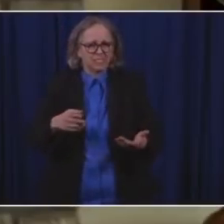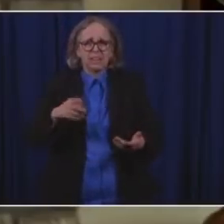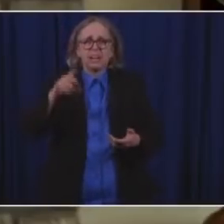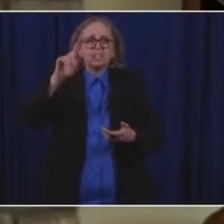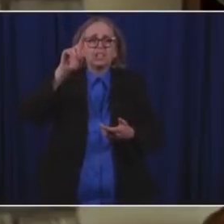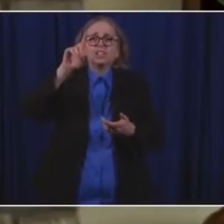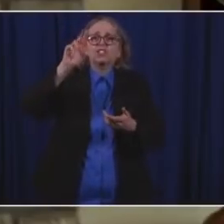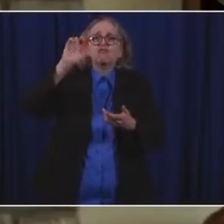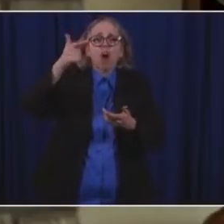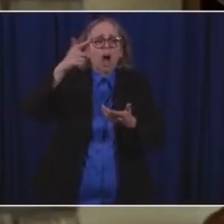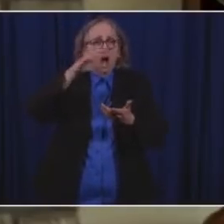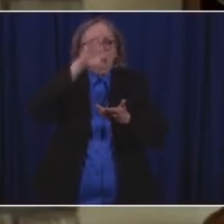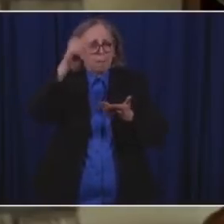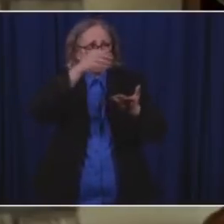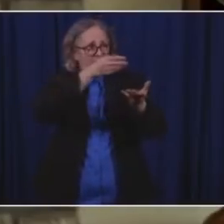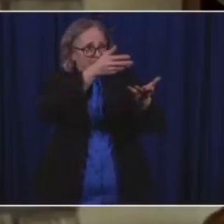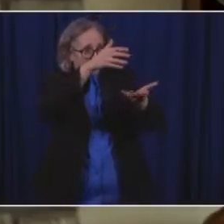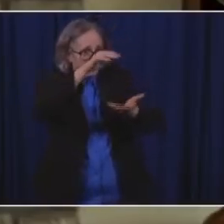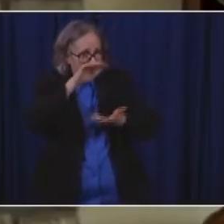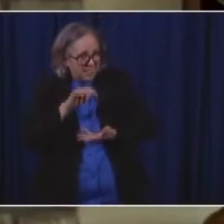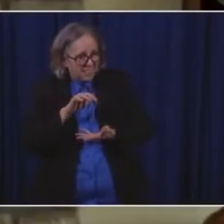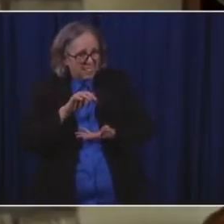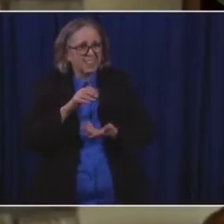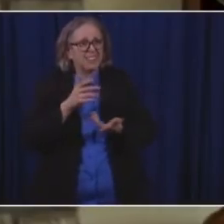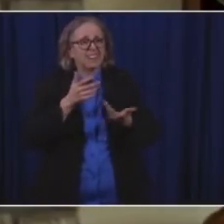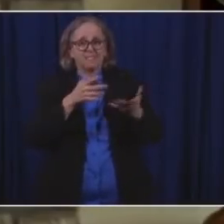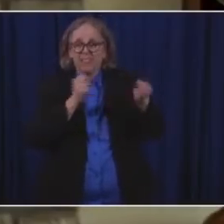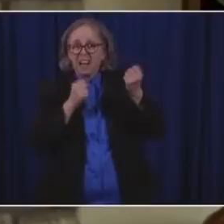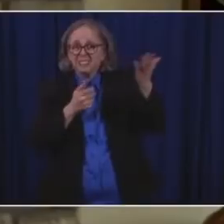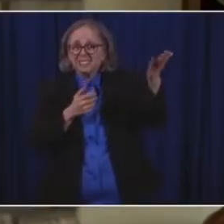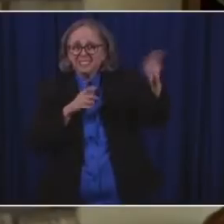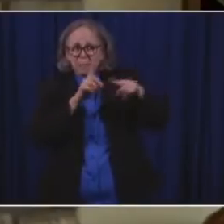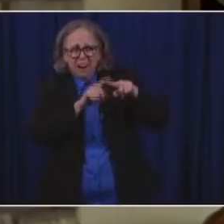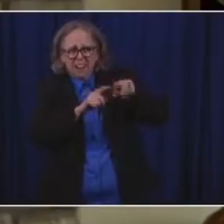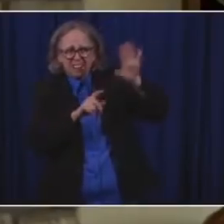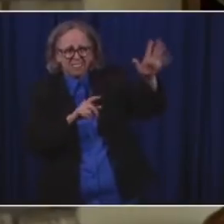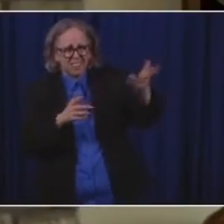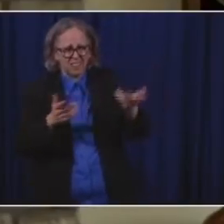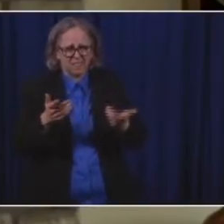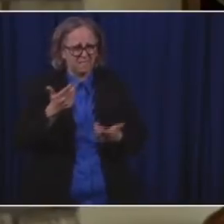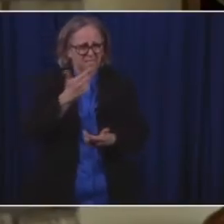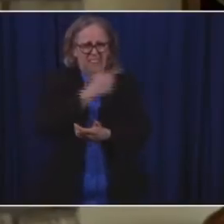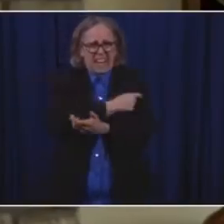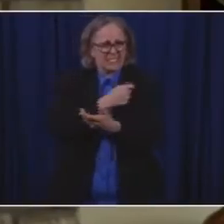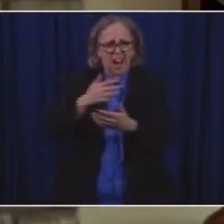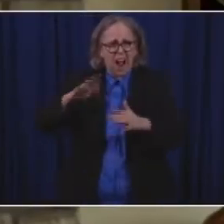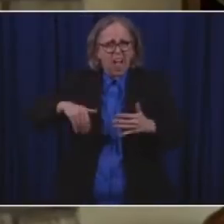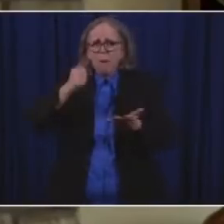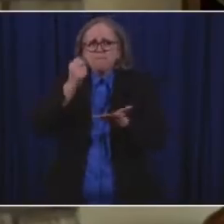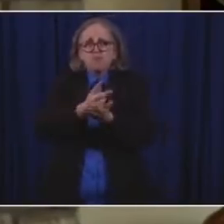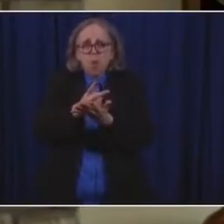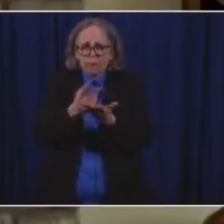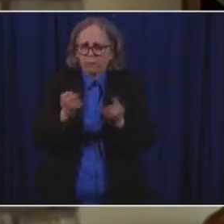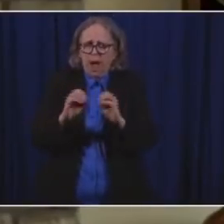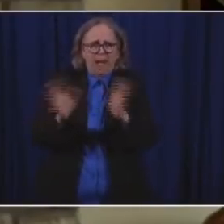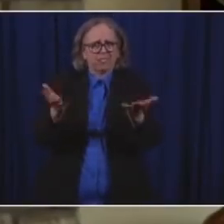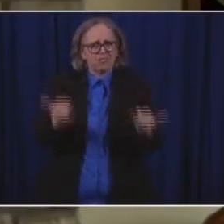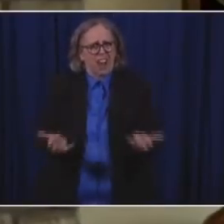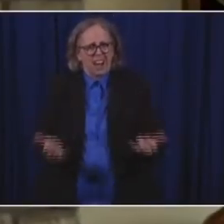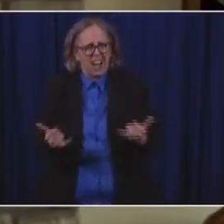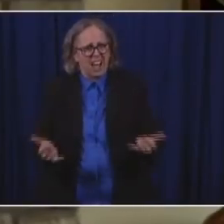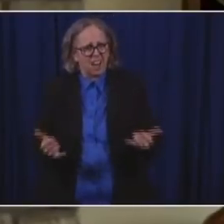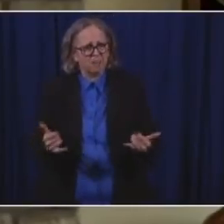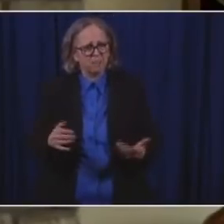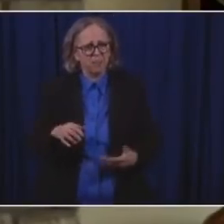whether, obviously these two get approved. They have to get approved. We have other ones that we hope are coming online. It depends on